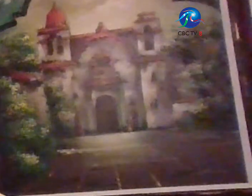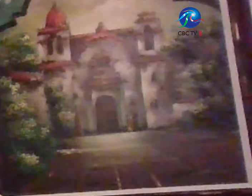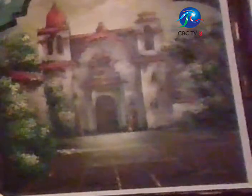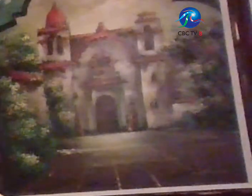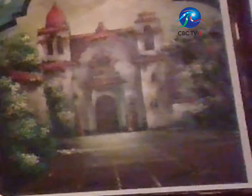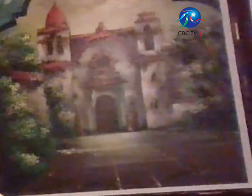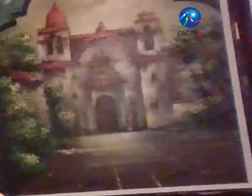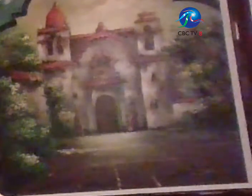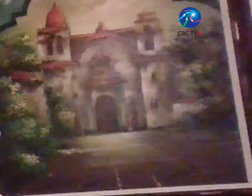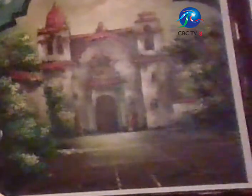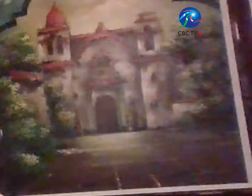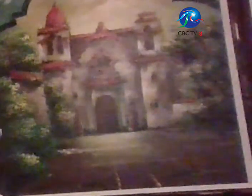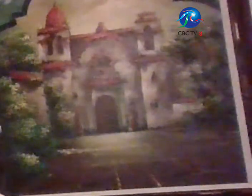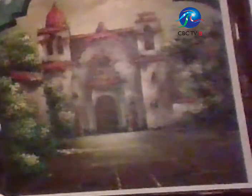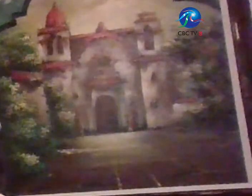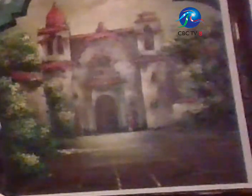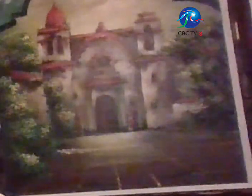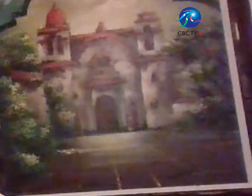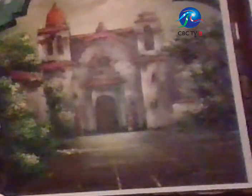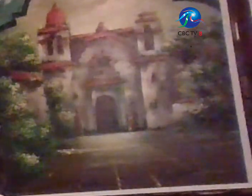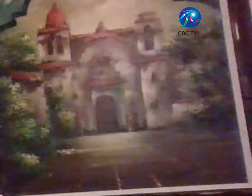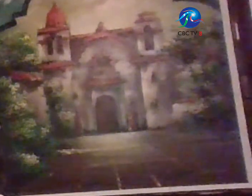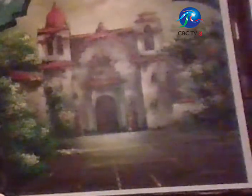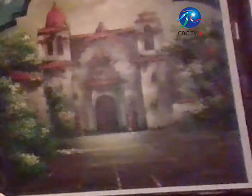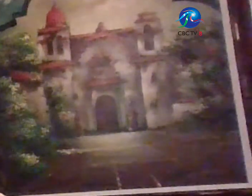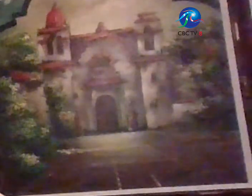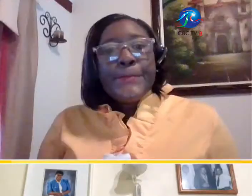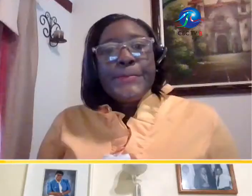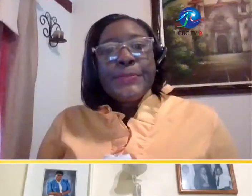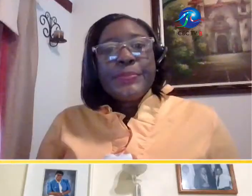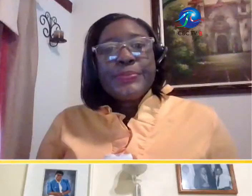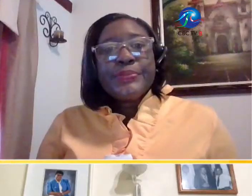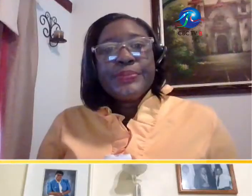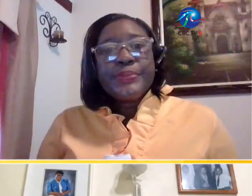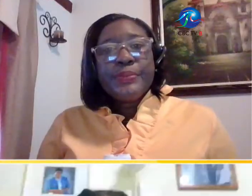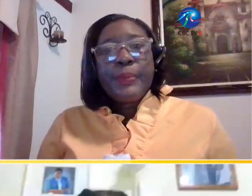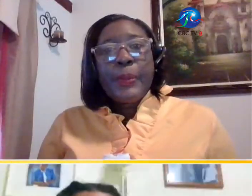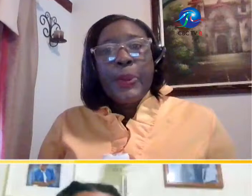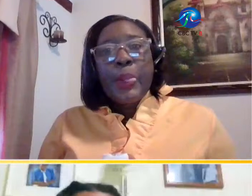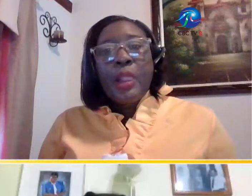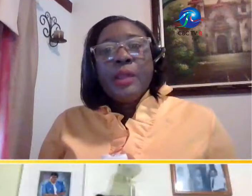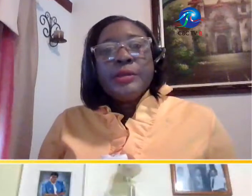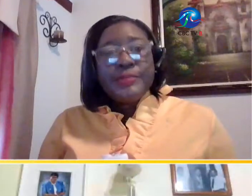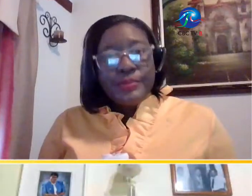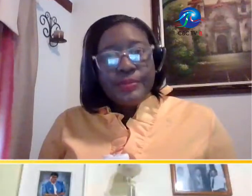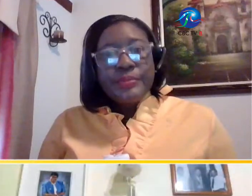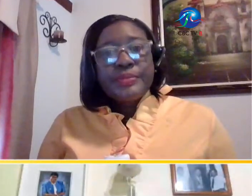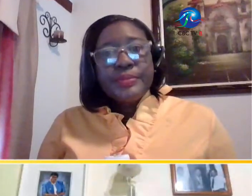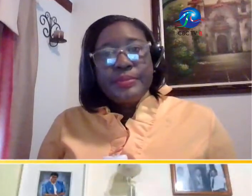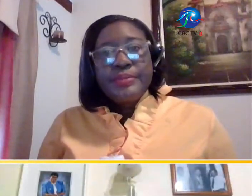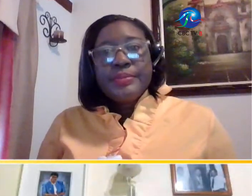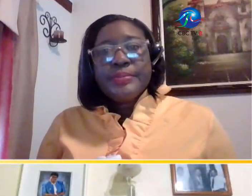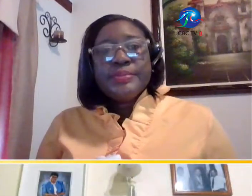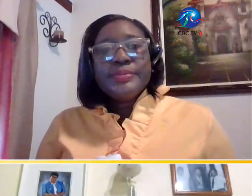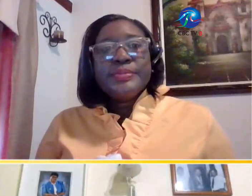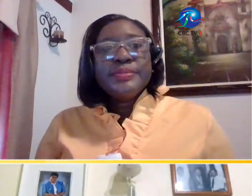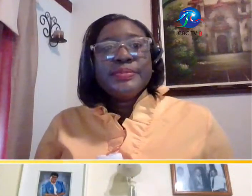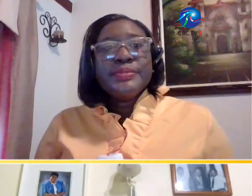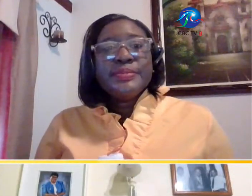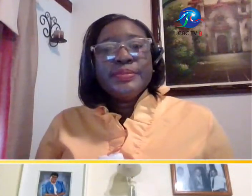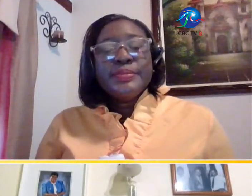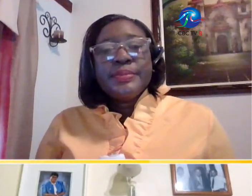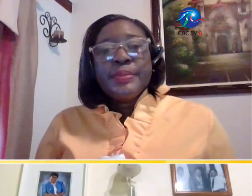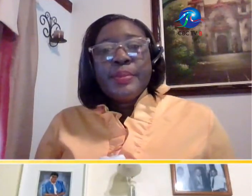and get Barbados out and running again. Mabel, from your perspective, because you're studying psychology, you're very much interested in that. Let's look